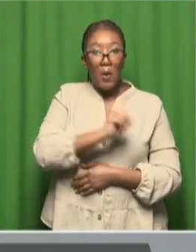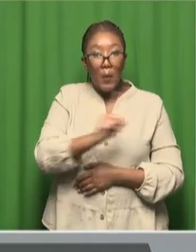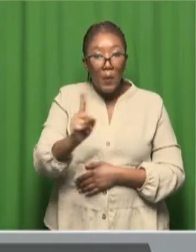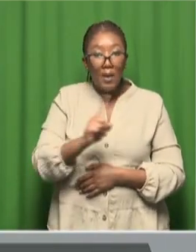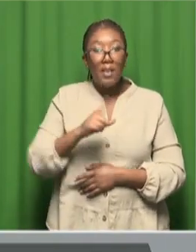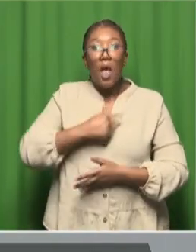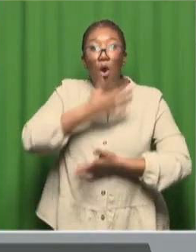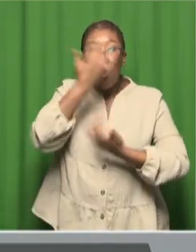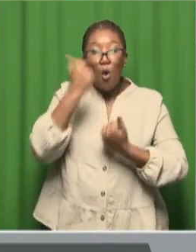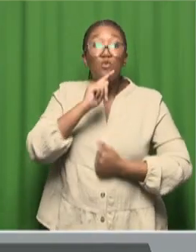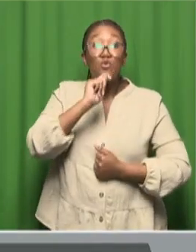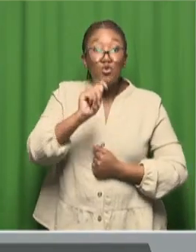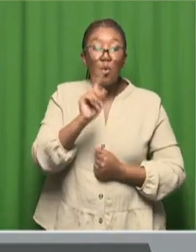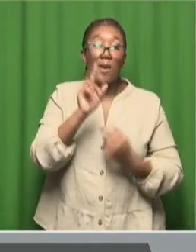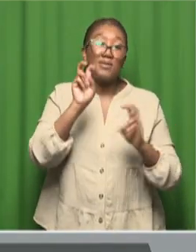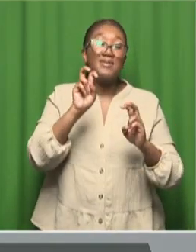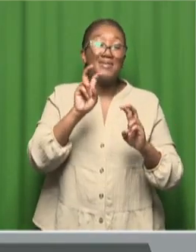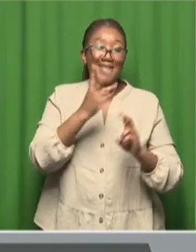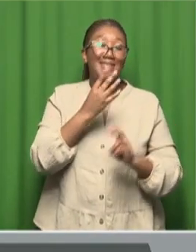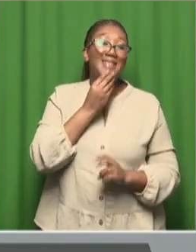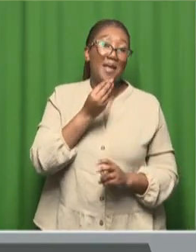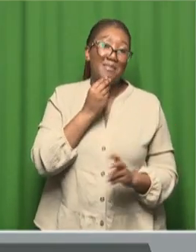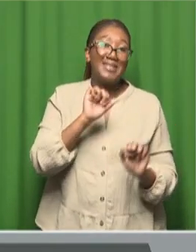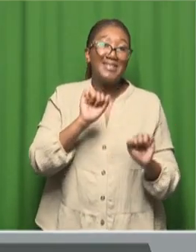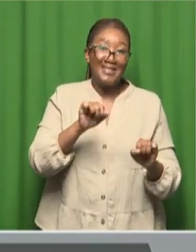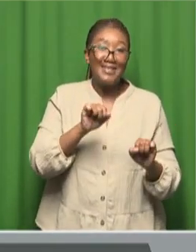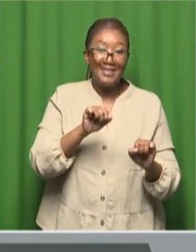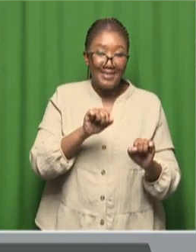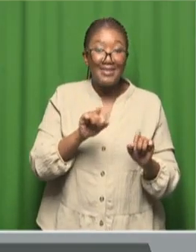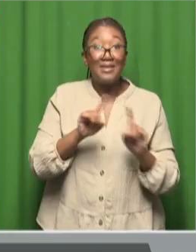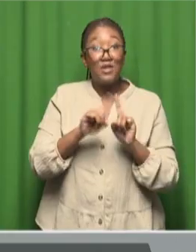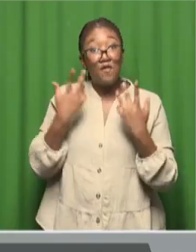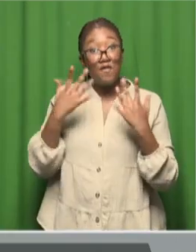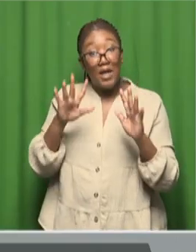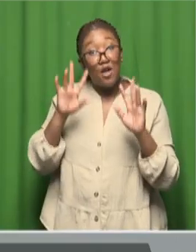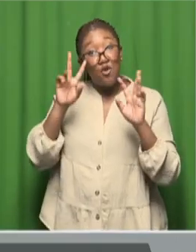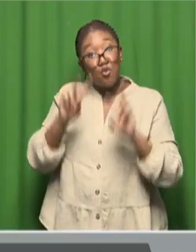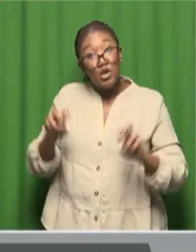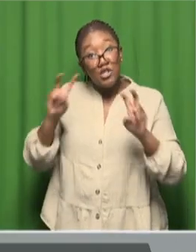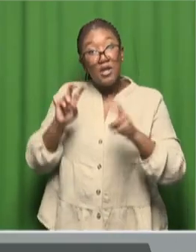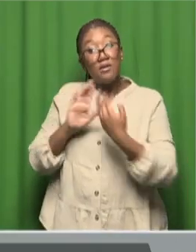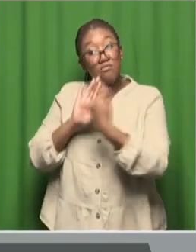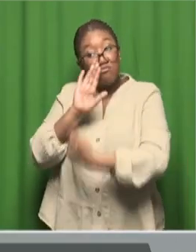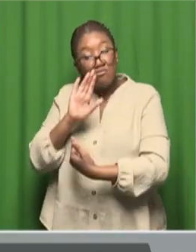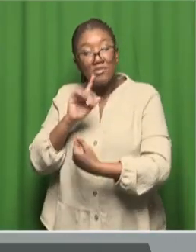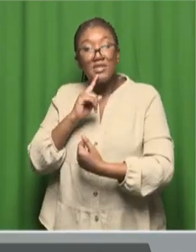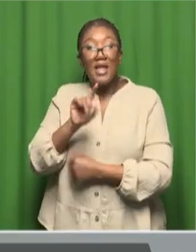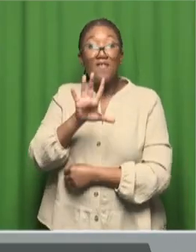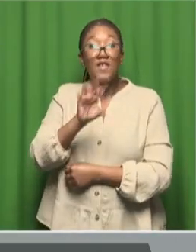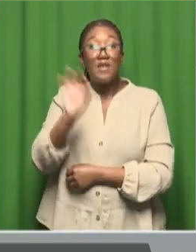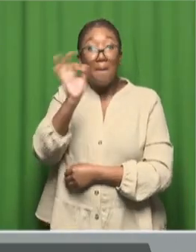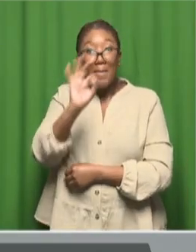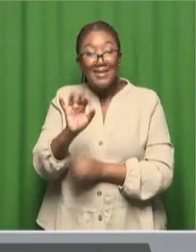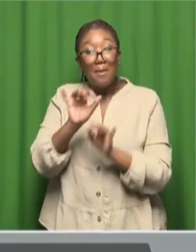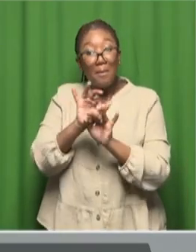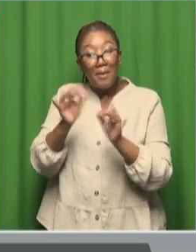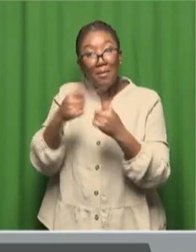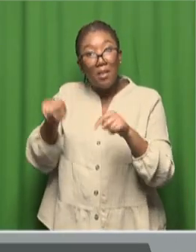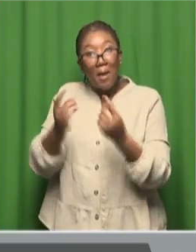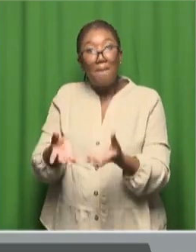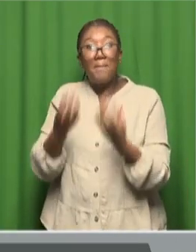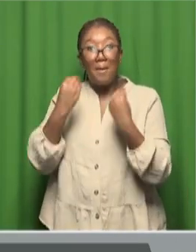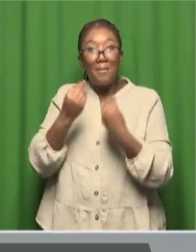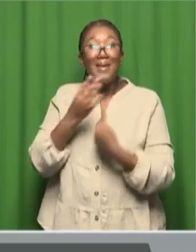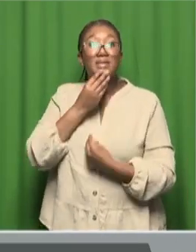diabetes. And it's very interesting that you bring this up, because data has shown us that up to 50% of people with diabetes